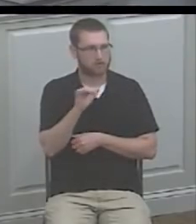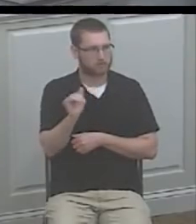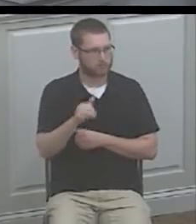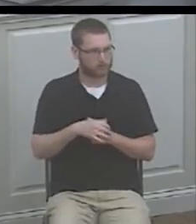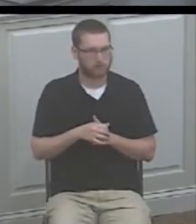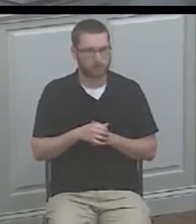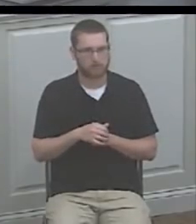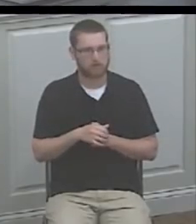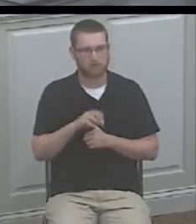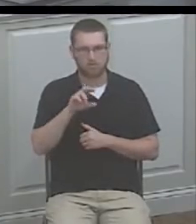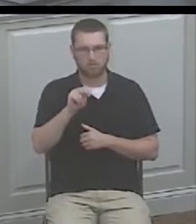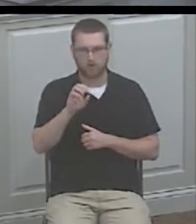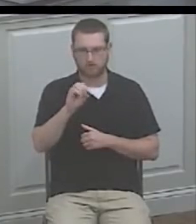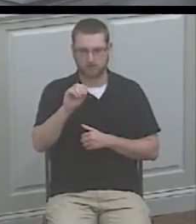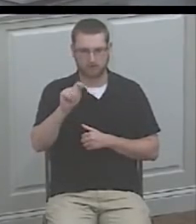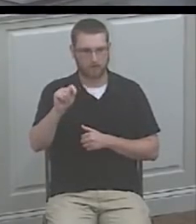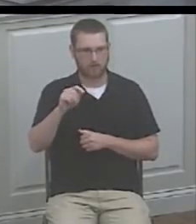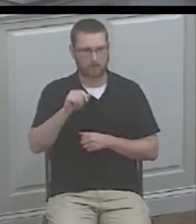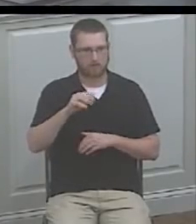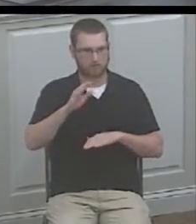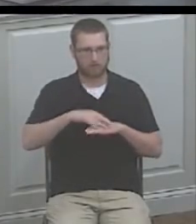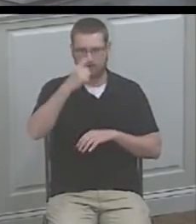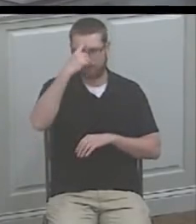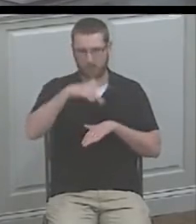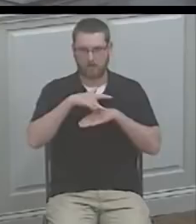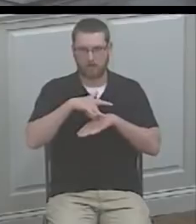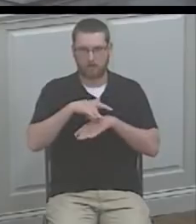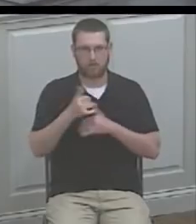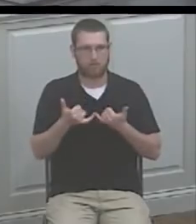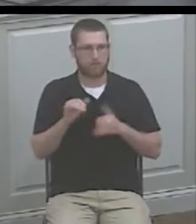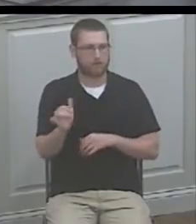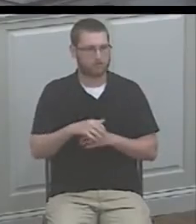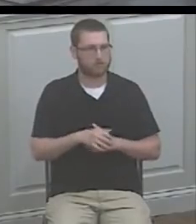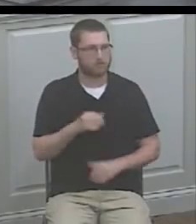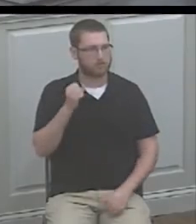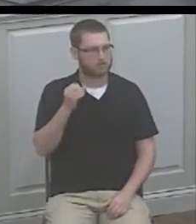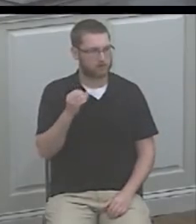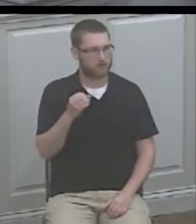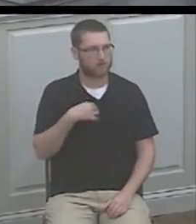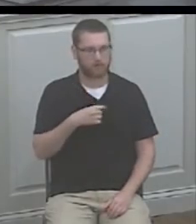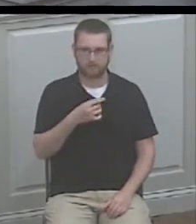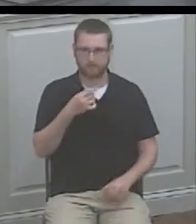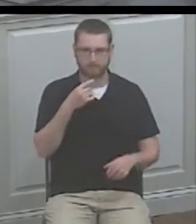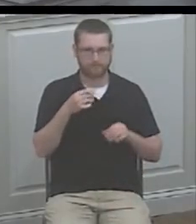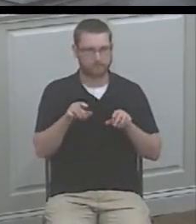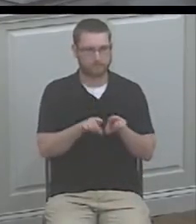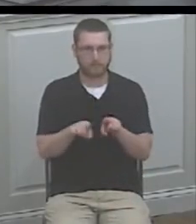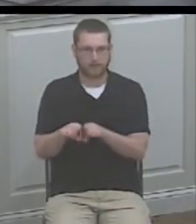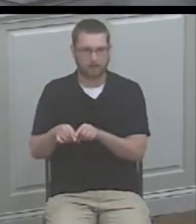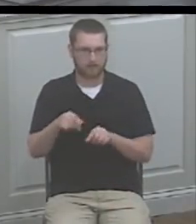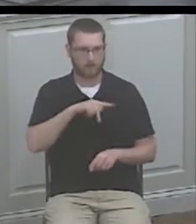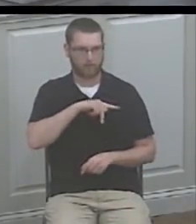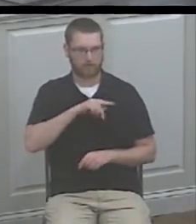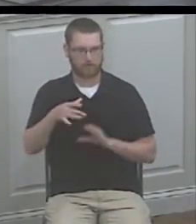so I know it's foremost on his mind. So I'll just echo the mayor's statements and give us